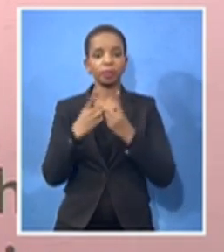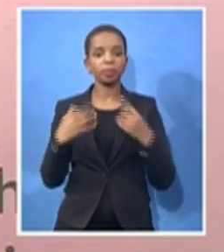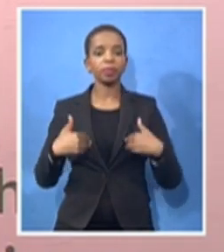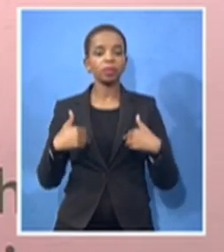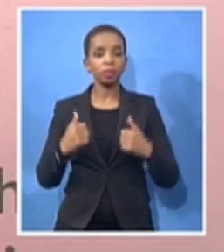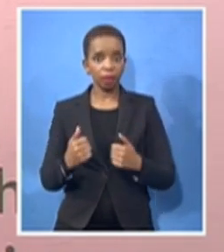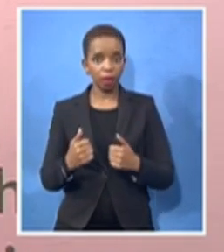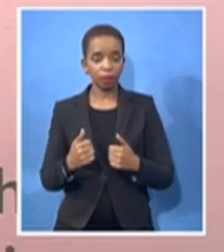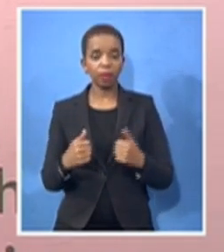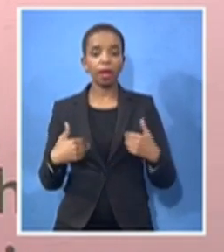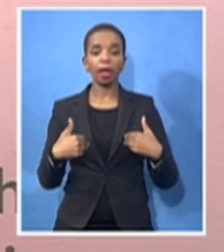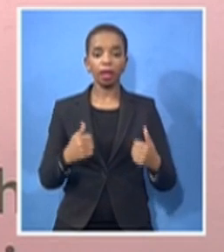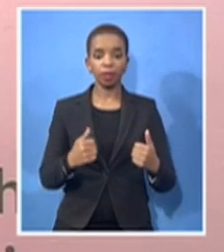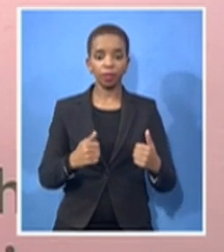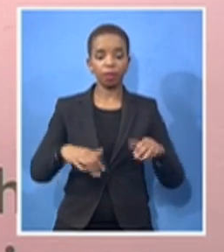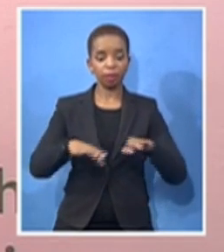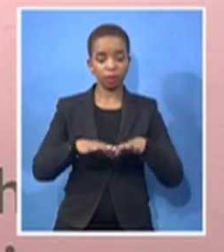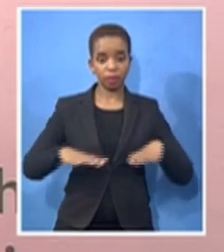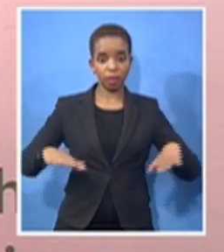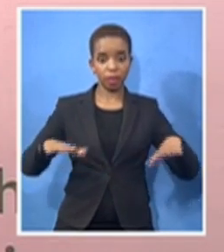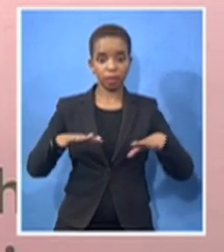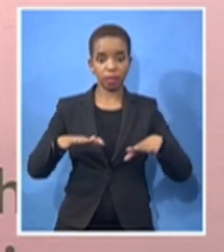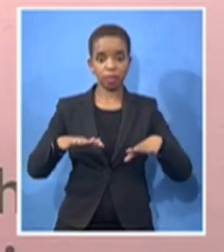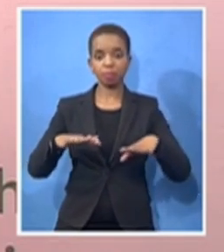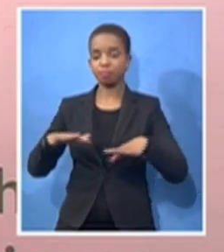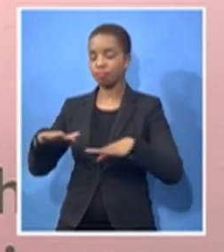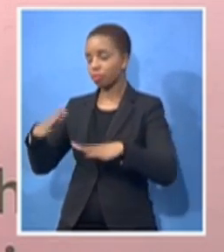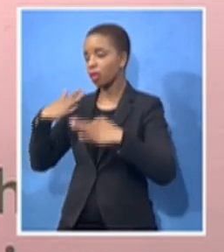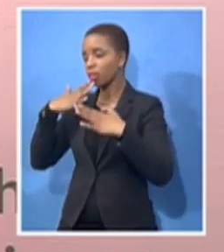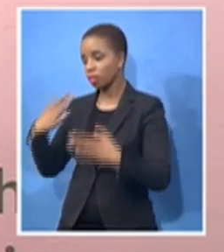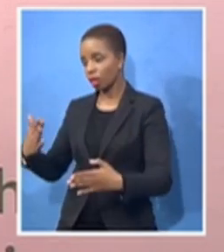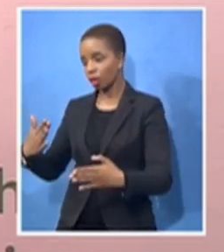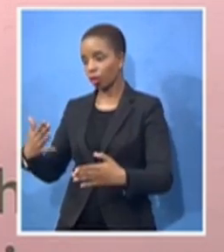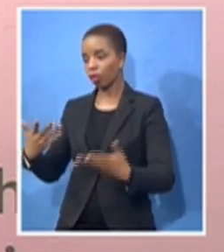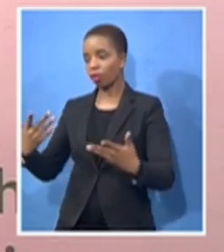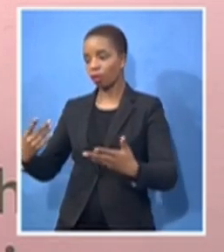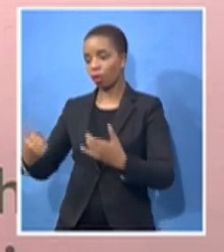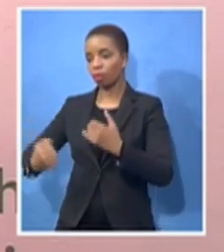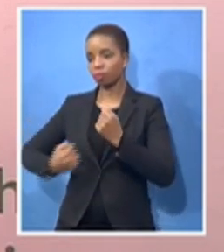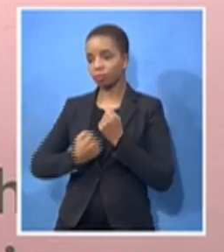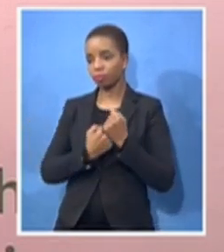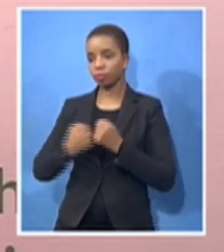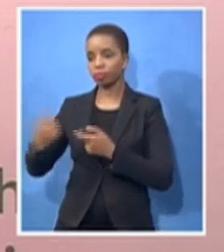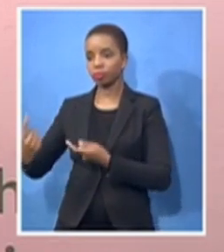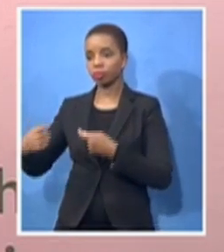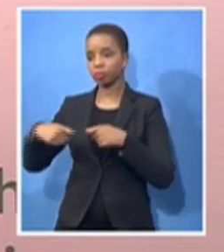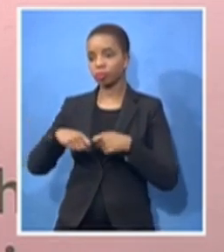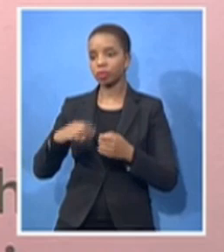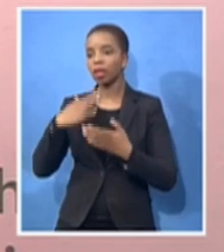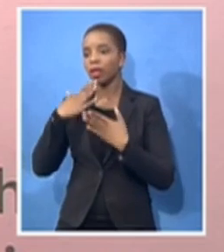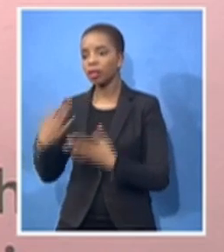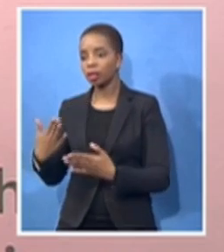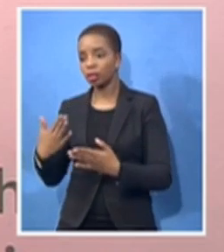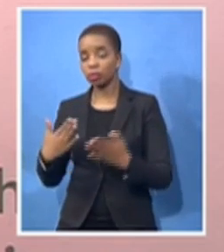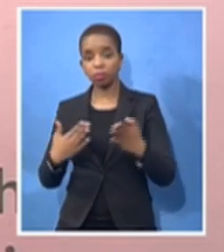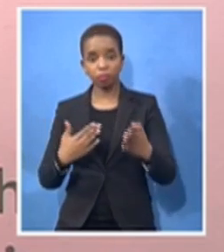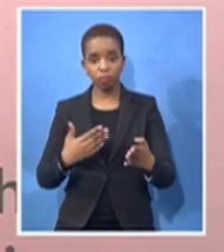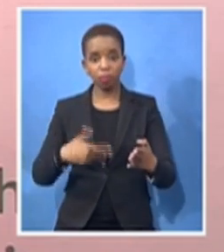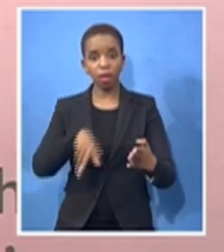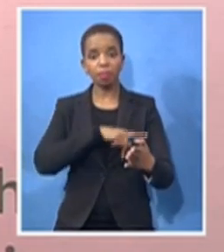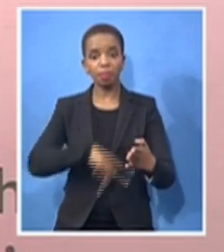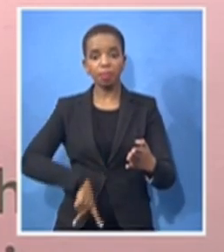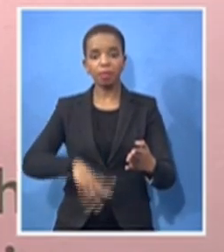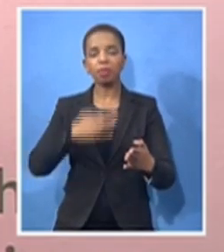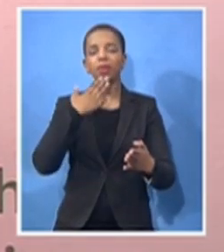you for this contribution, and we want to say thank you very much, Premier, for your leadership. I've heard you speak out there now, and I said, it sounds